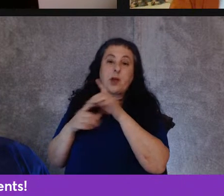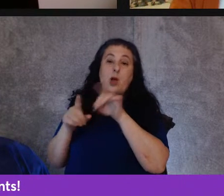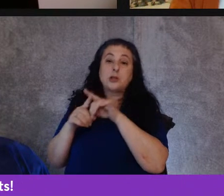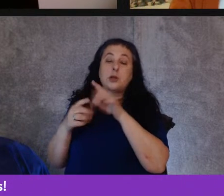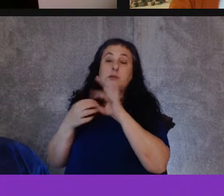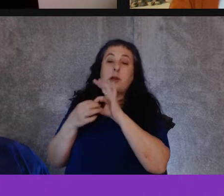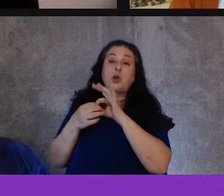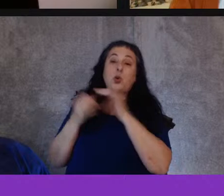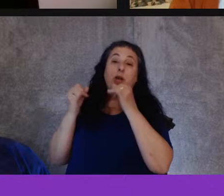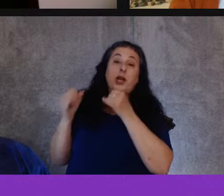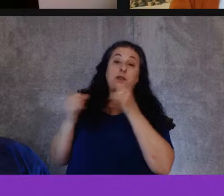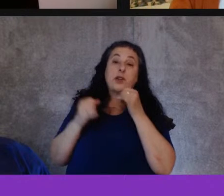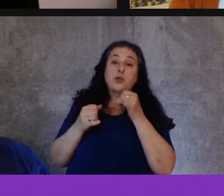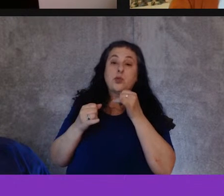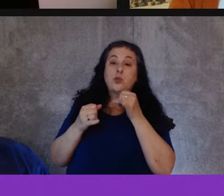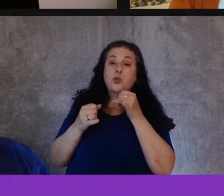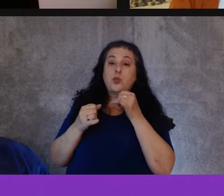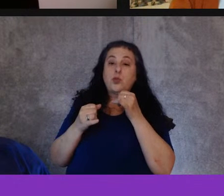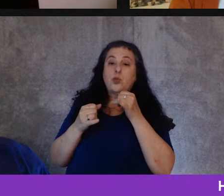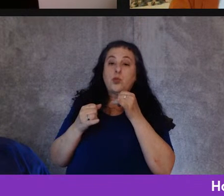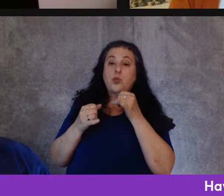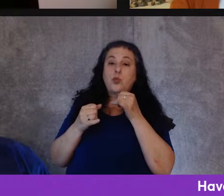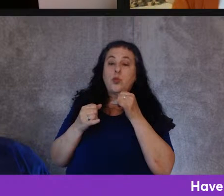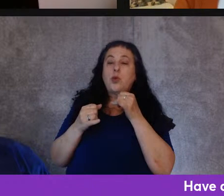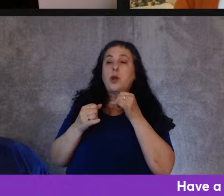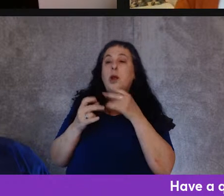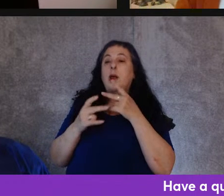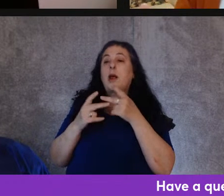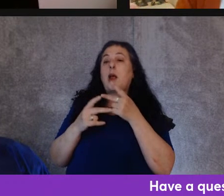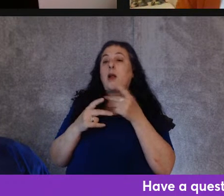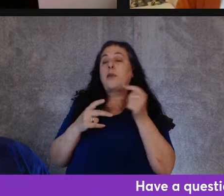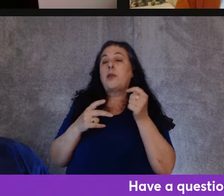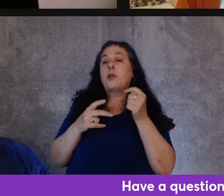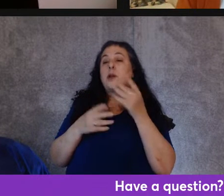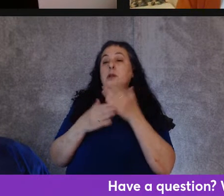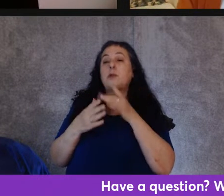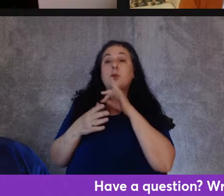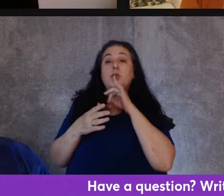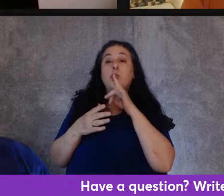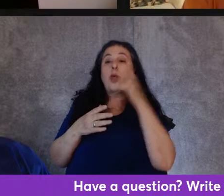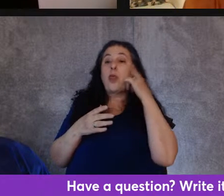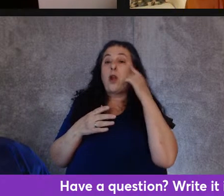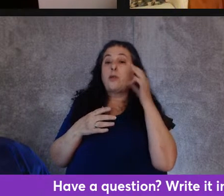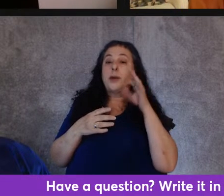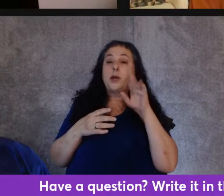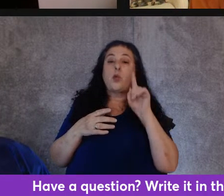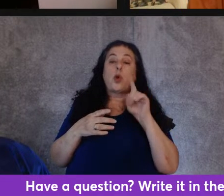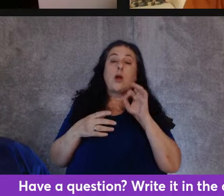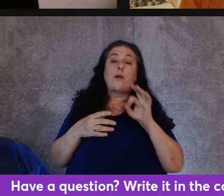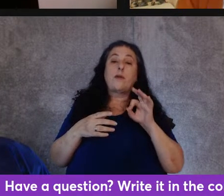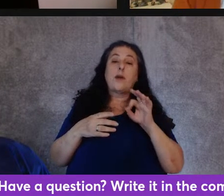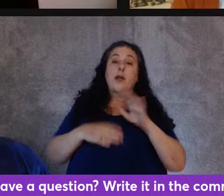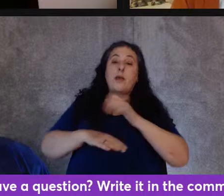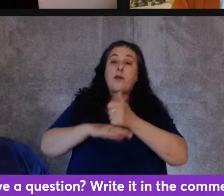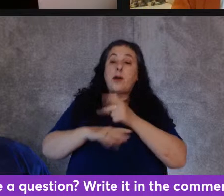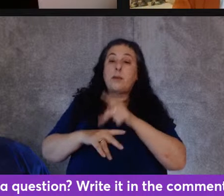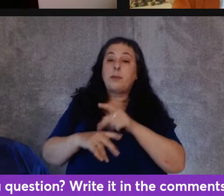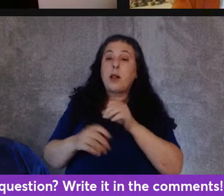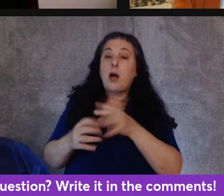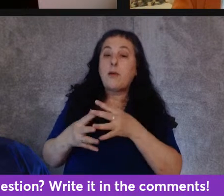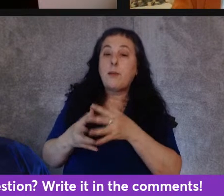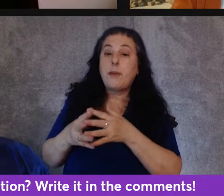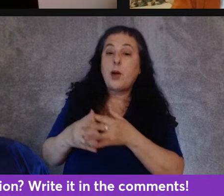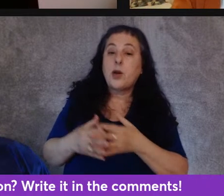individuals, like so the kind of the someone who's really thought of as being one of the founding people of